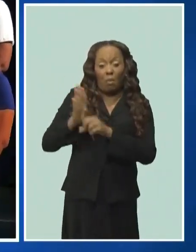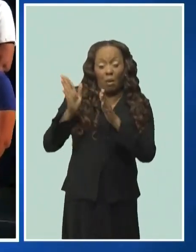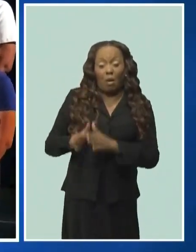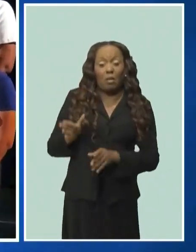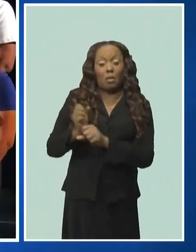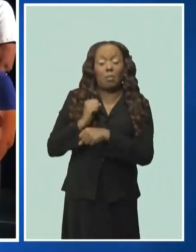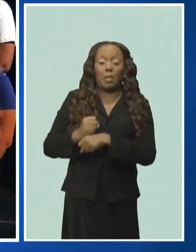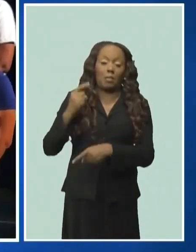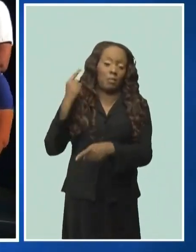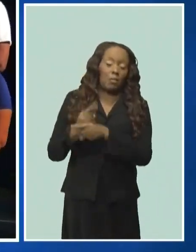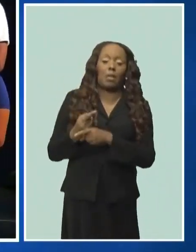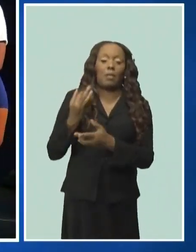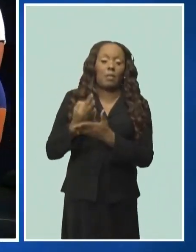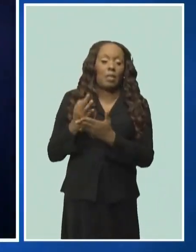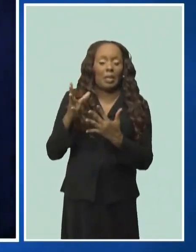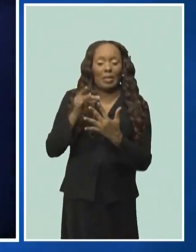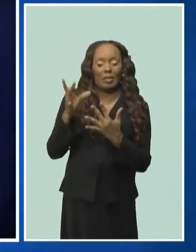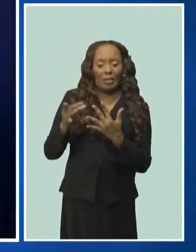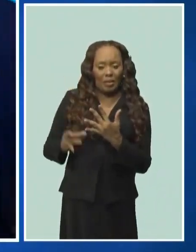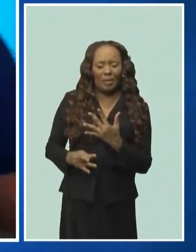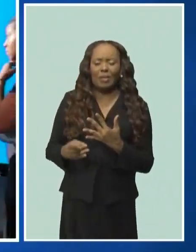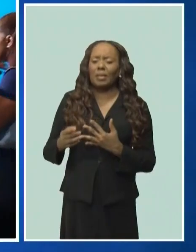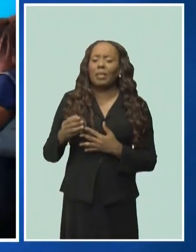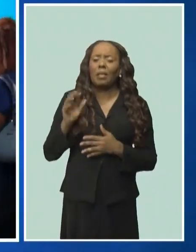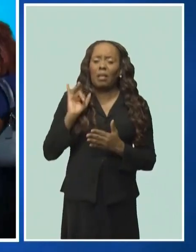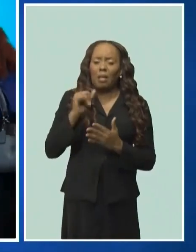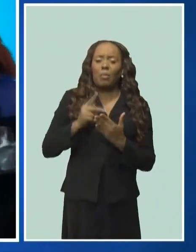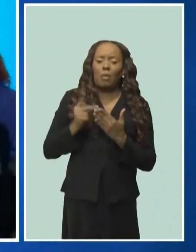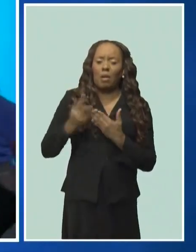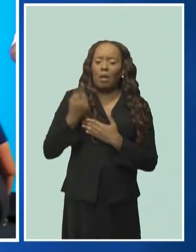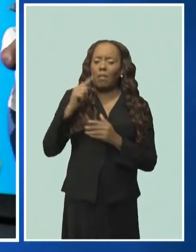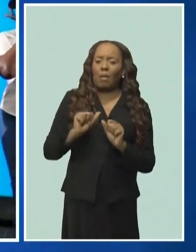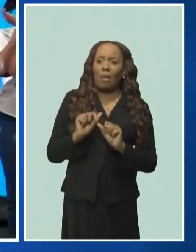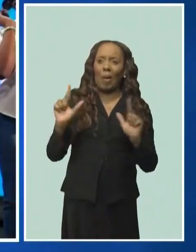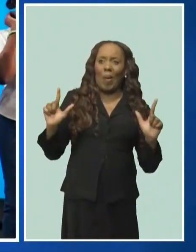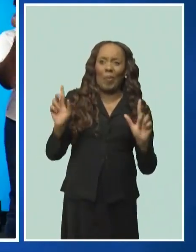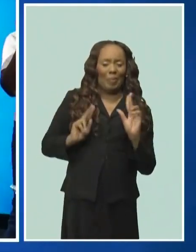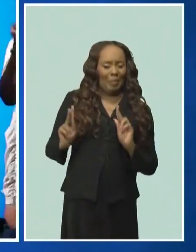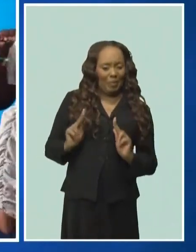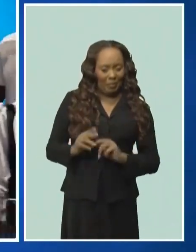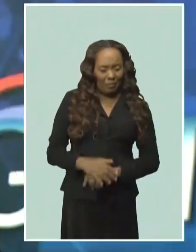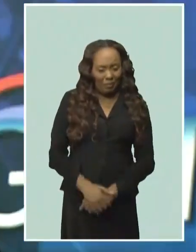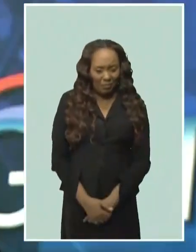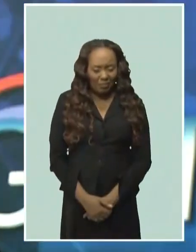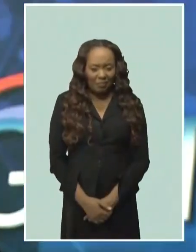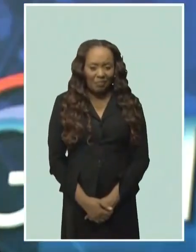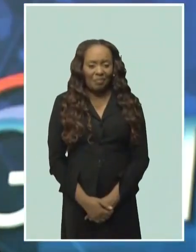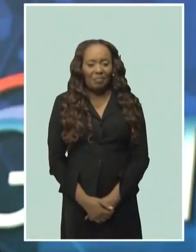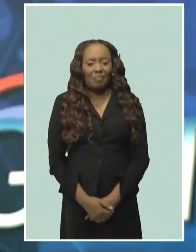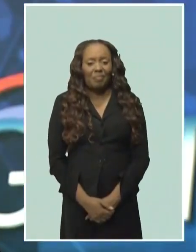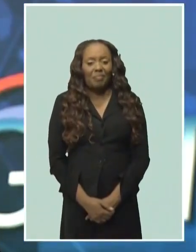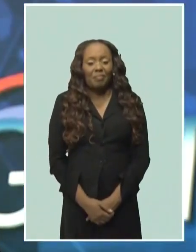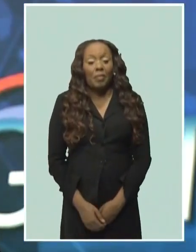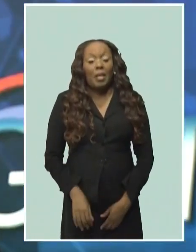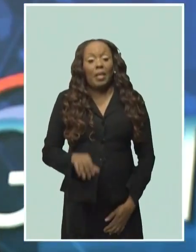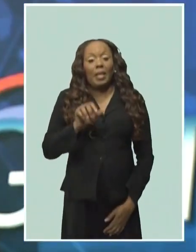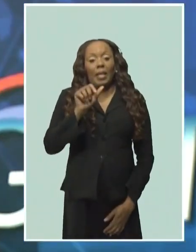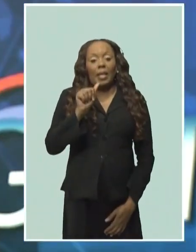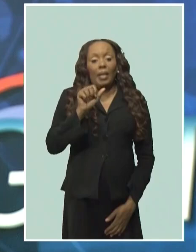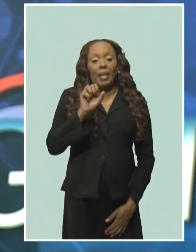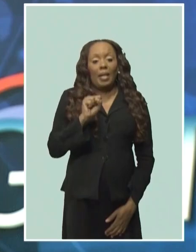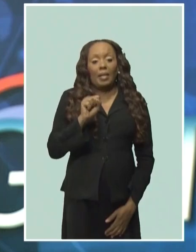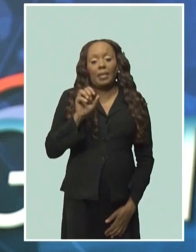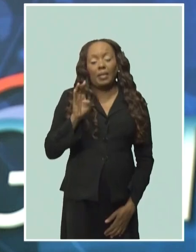choices and is for everyone. Trevor Thorpe for the Business Report. A.S. Bryden has